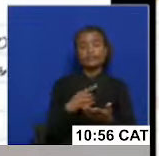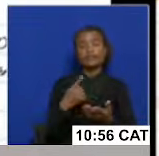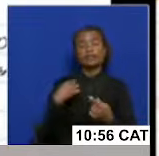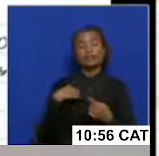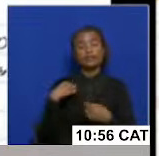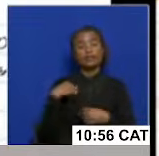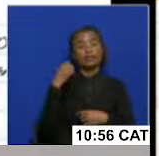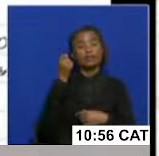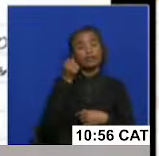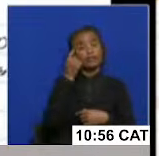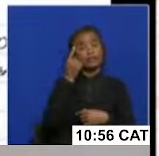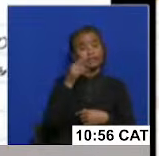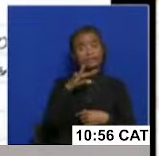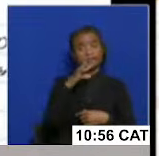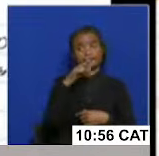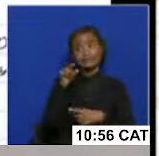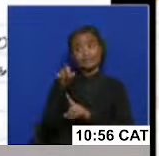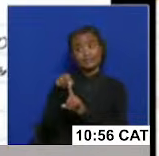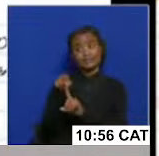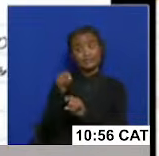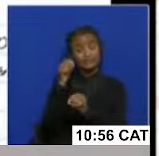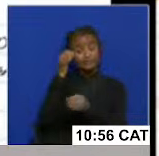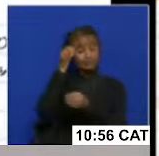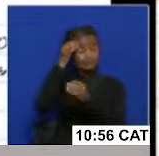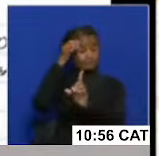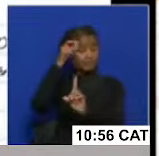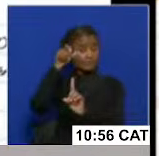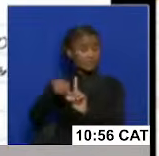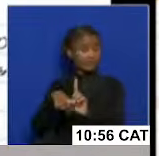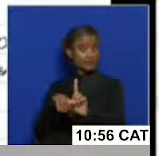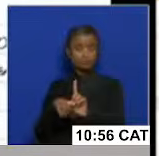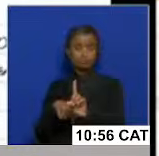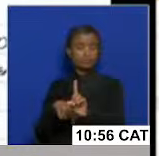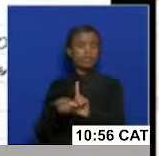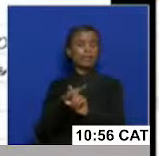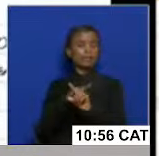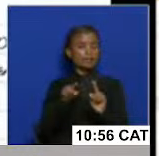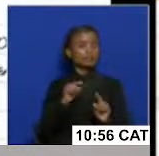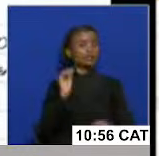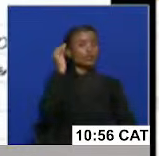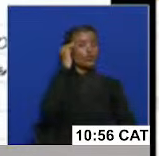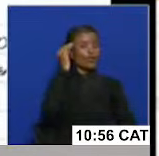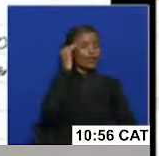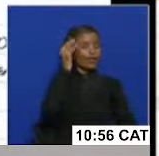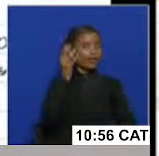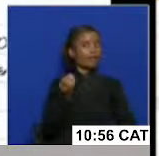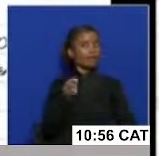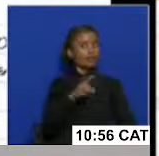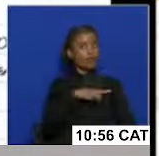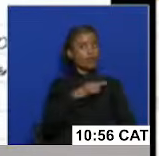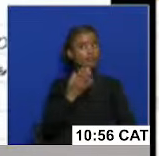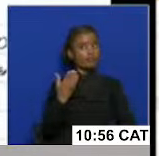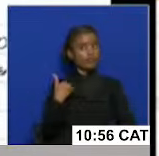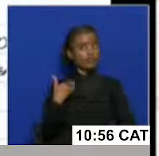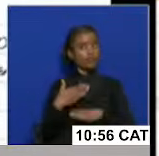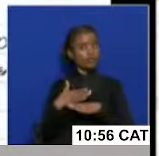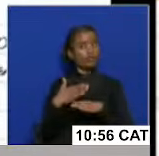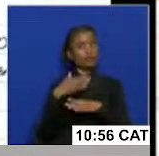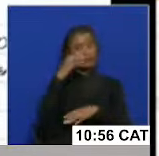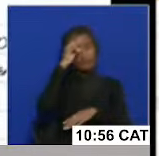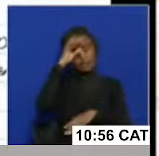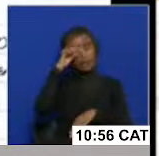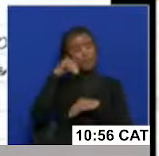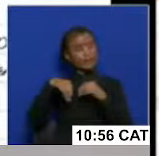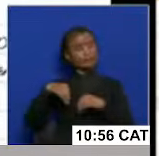an expert. It's just that he had the knowledge since he once worked at the mines and he knew some of these